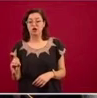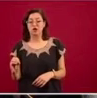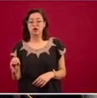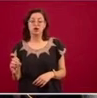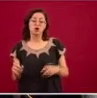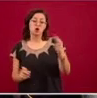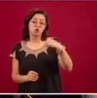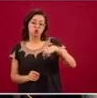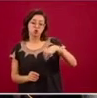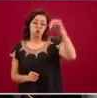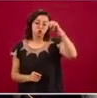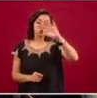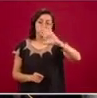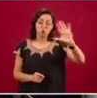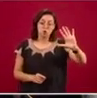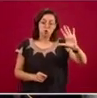how